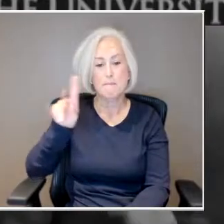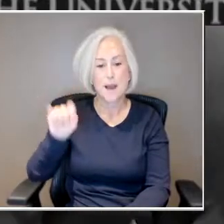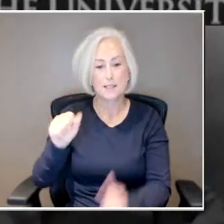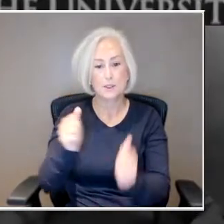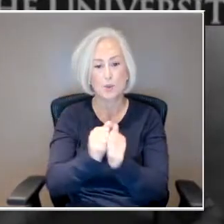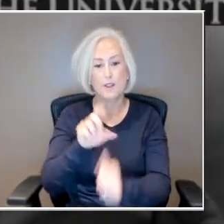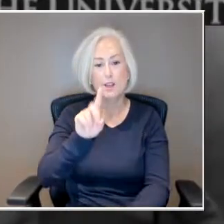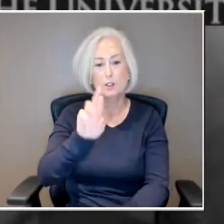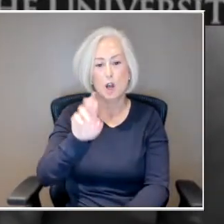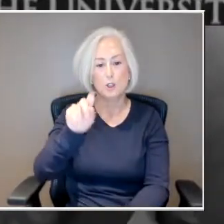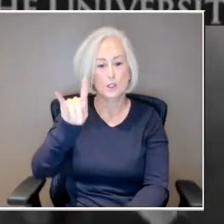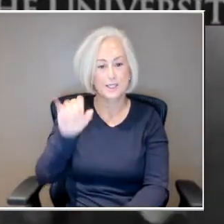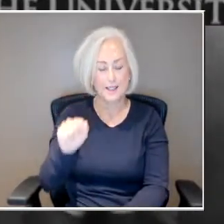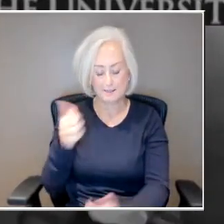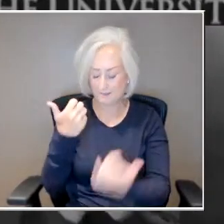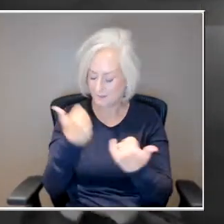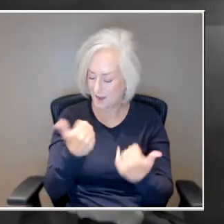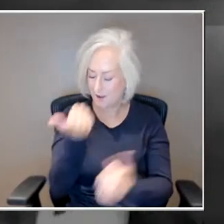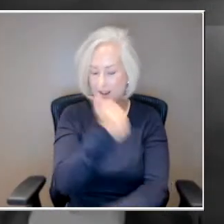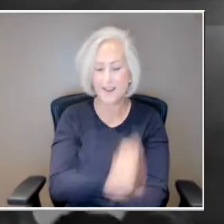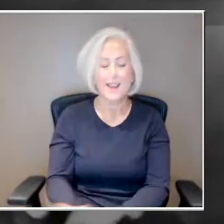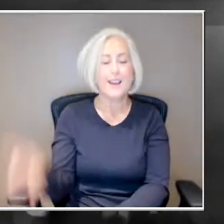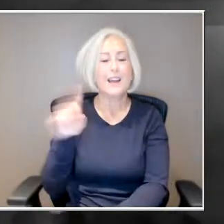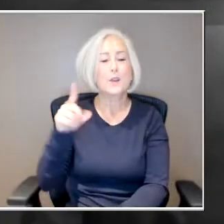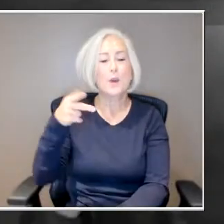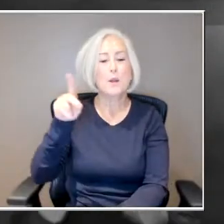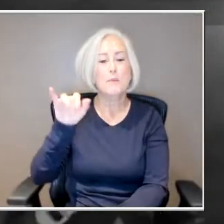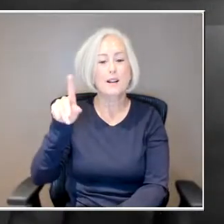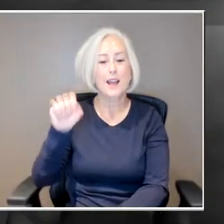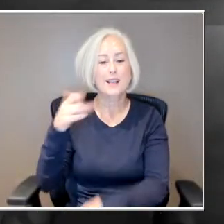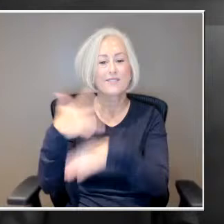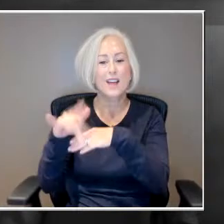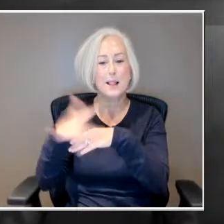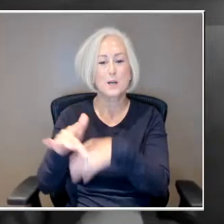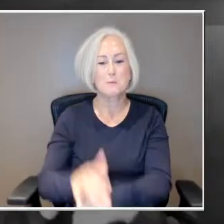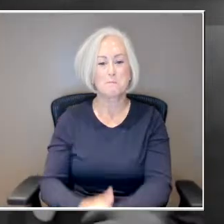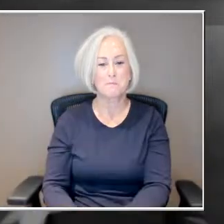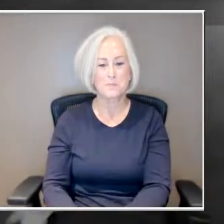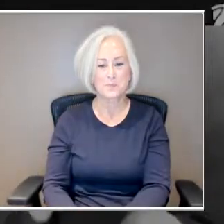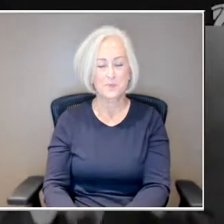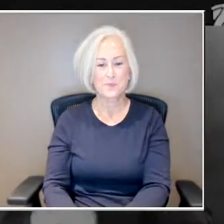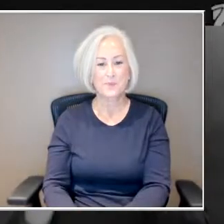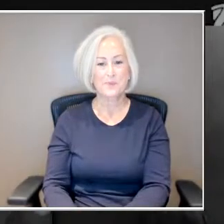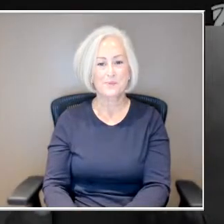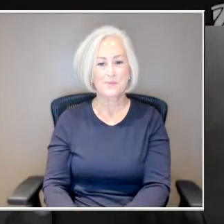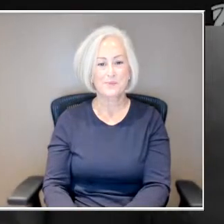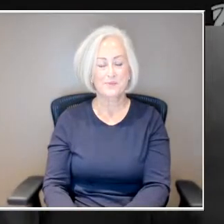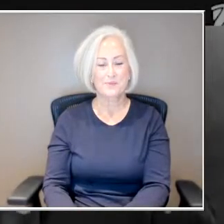podcast. Now, everywhere podcasts are available.